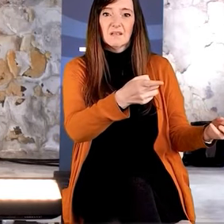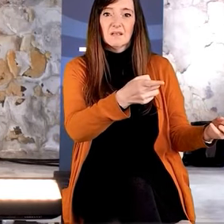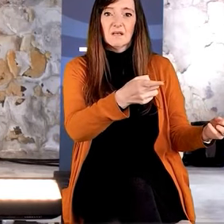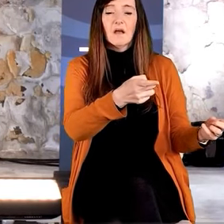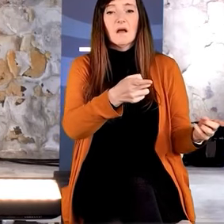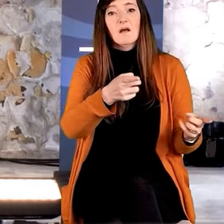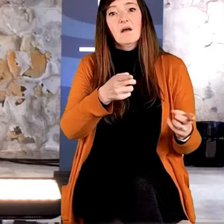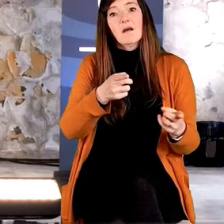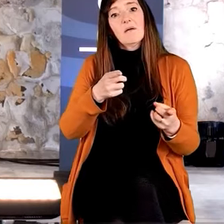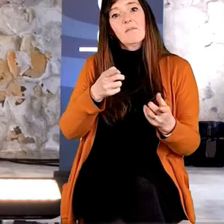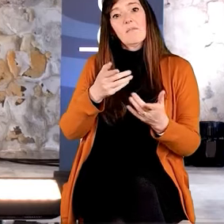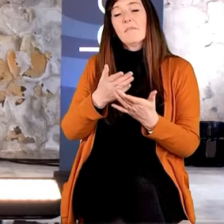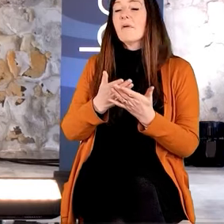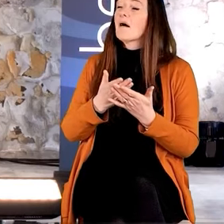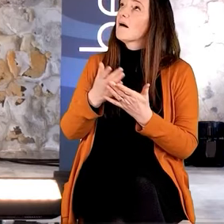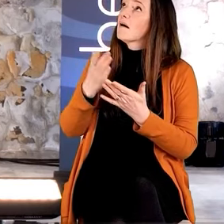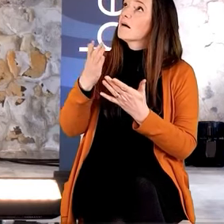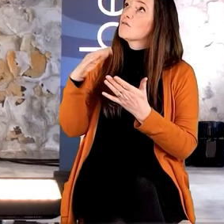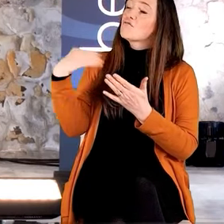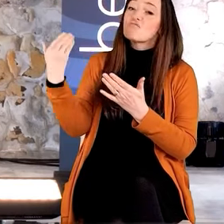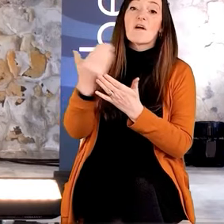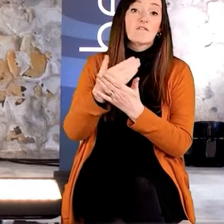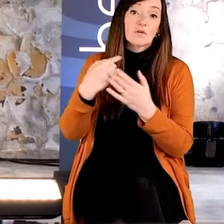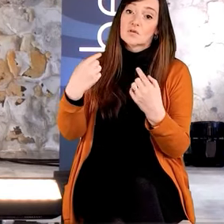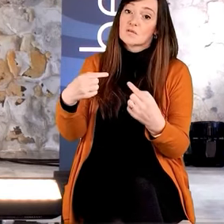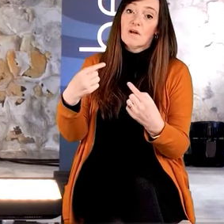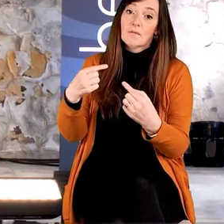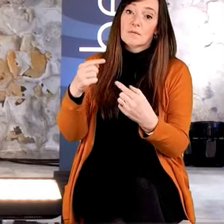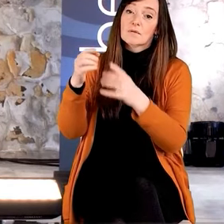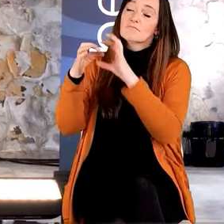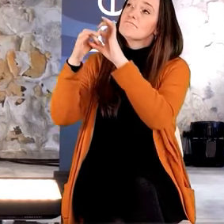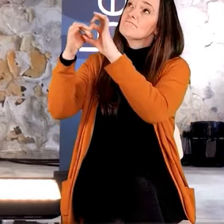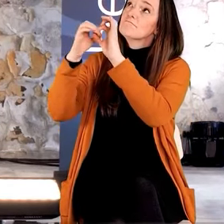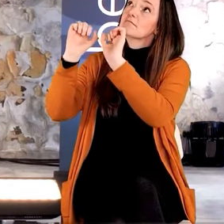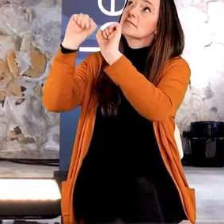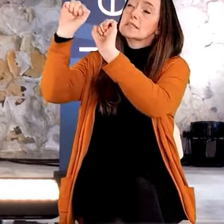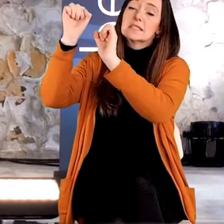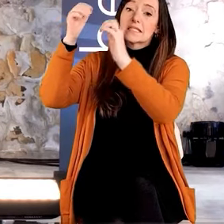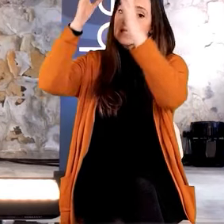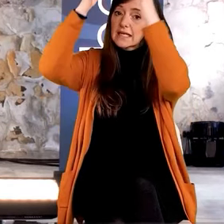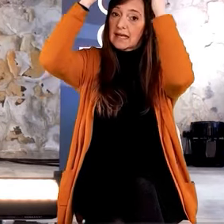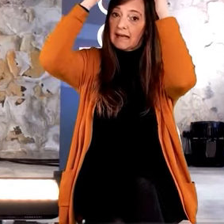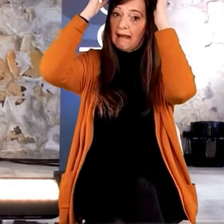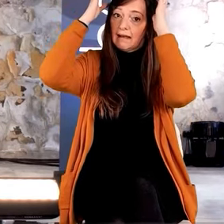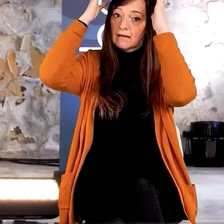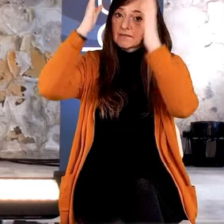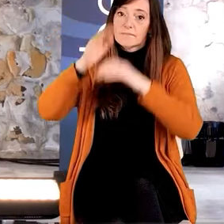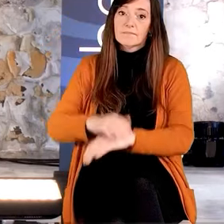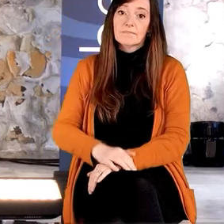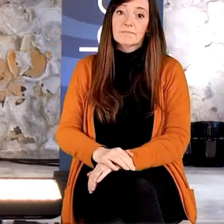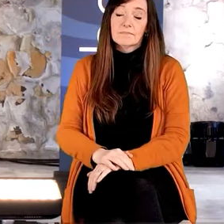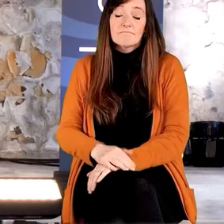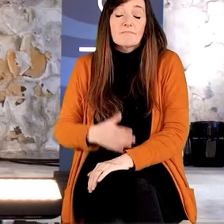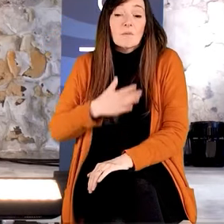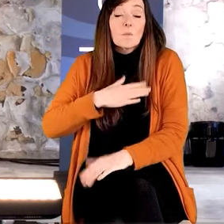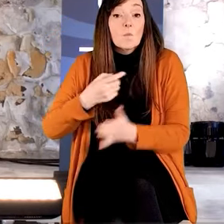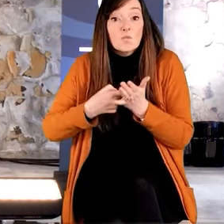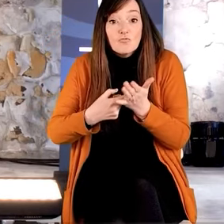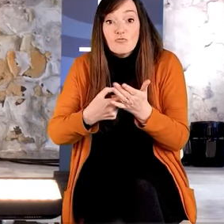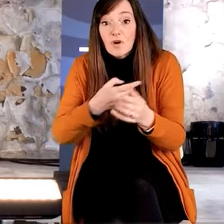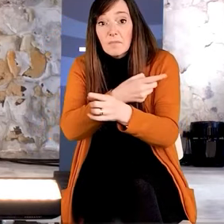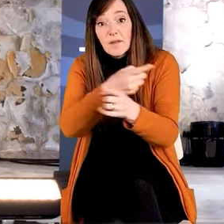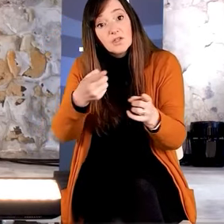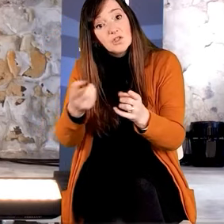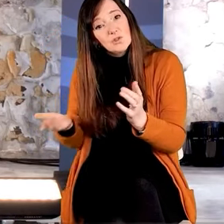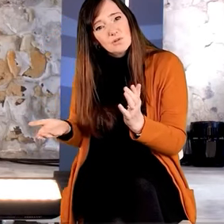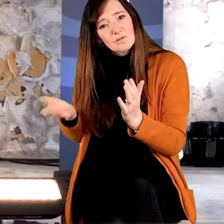there is refuge and protection in God's King. And I want to commend that psalm to you and to pray that